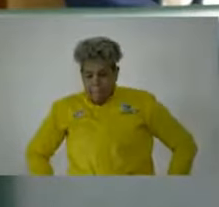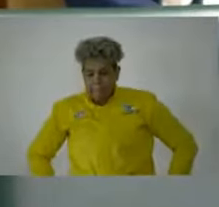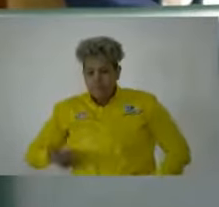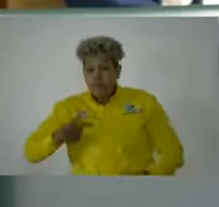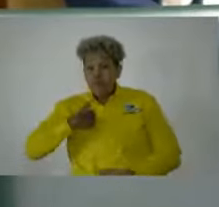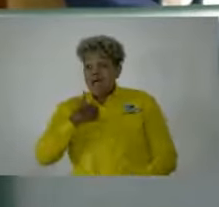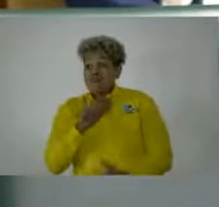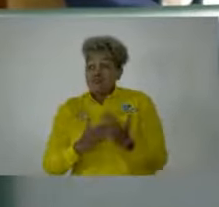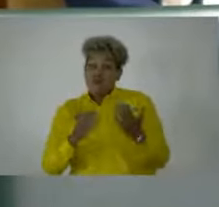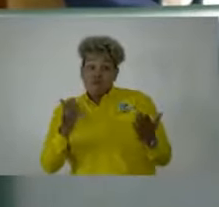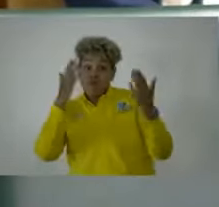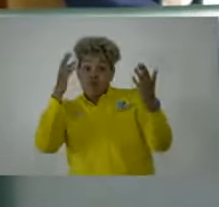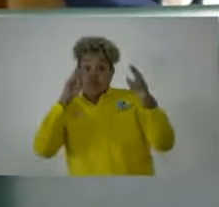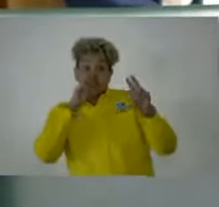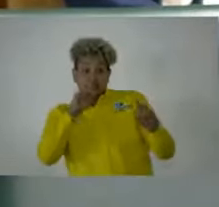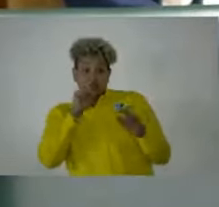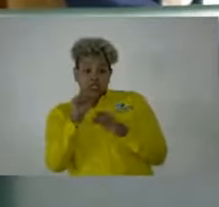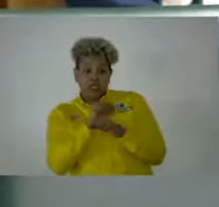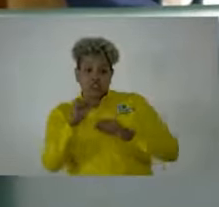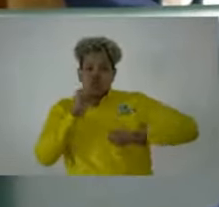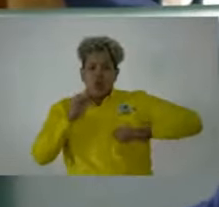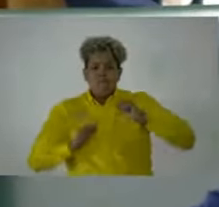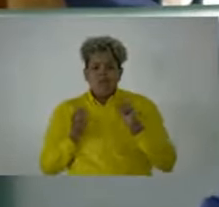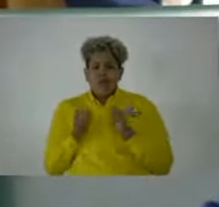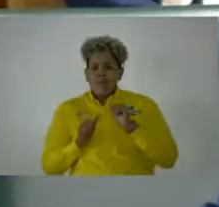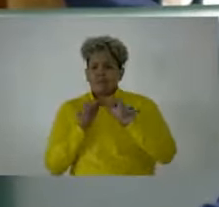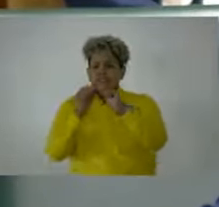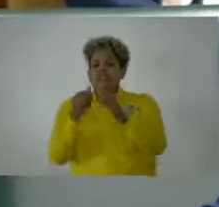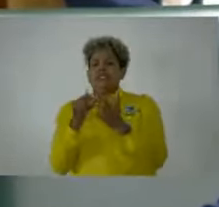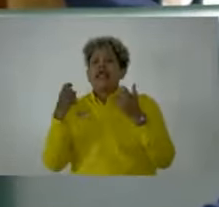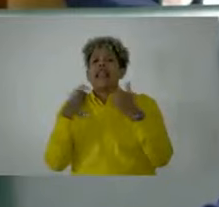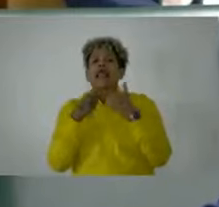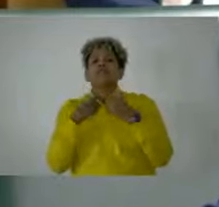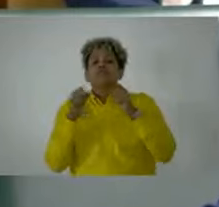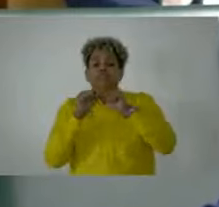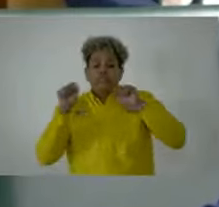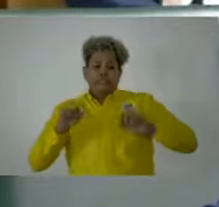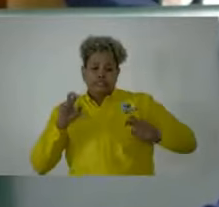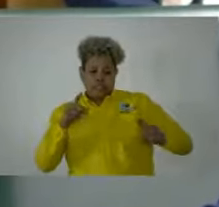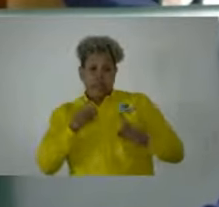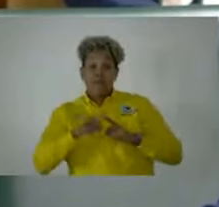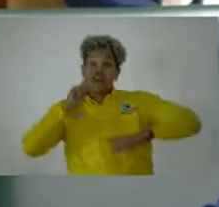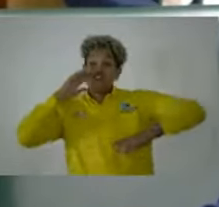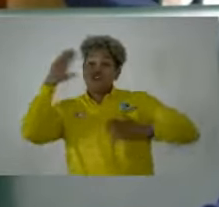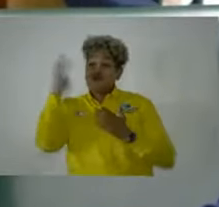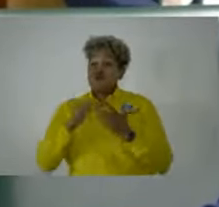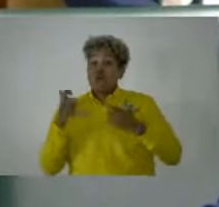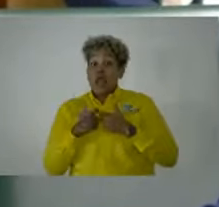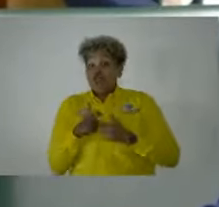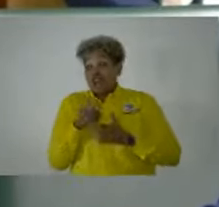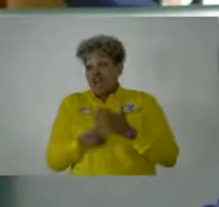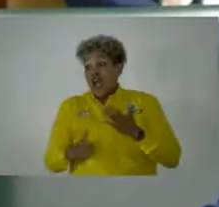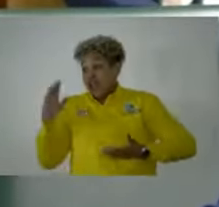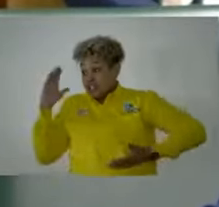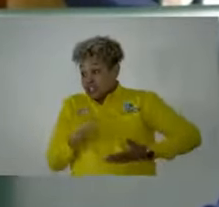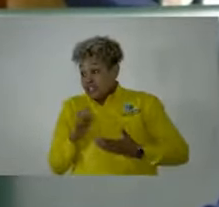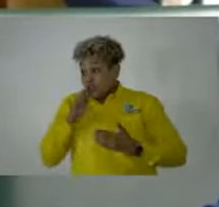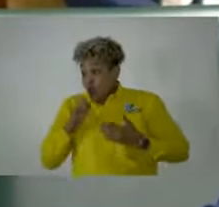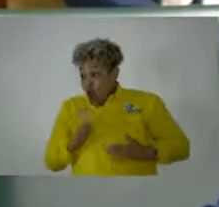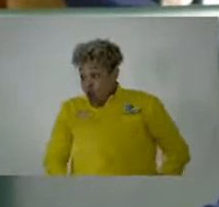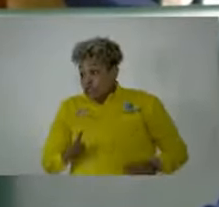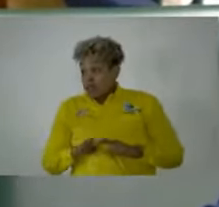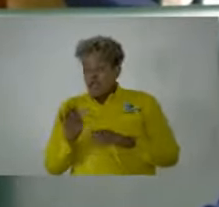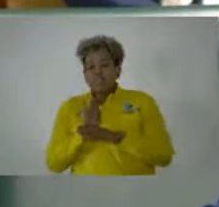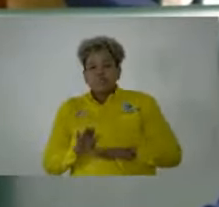We have some proposals to ensure a viable and sustainable electricity system and to bring down electricity costs to consumers